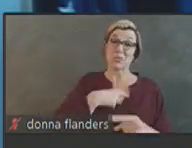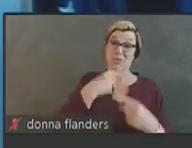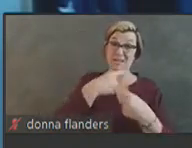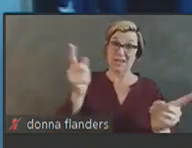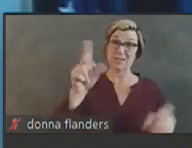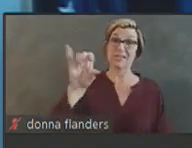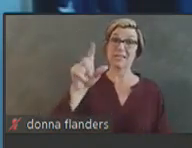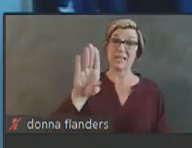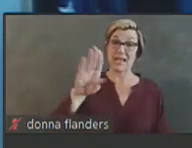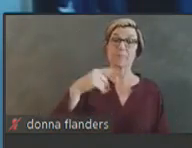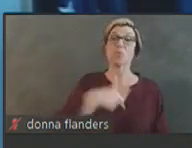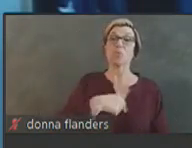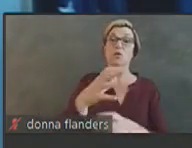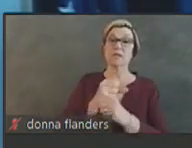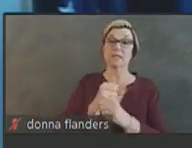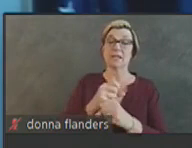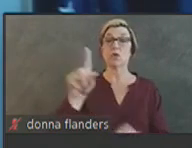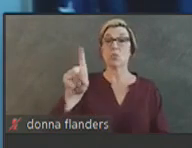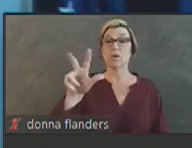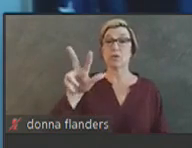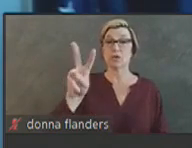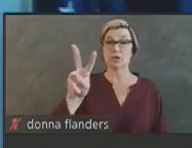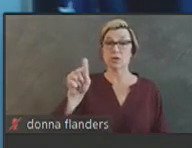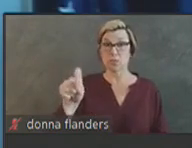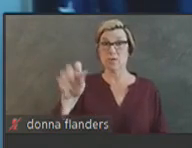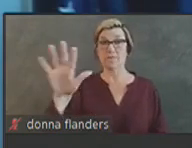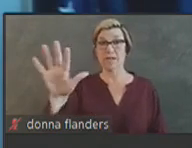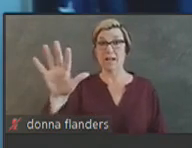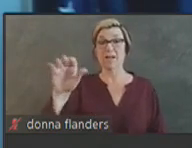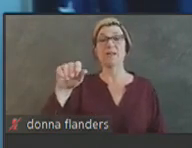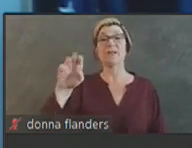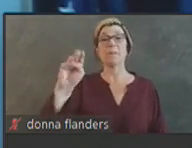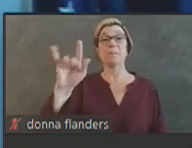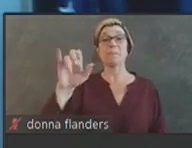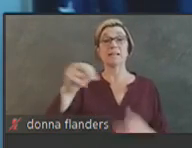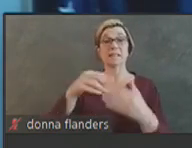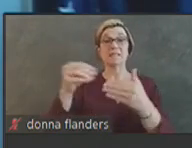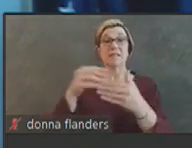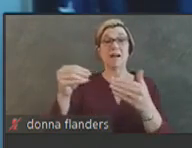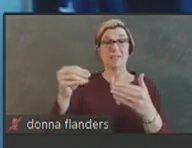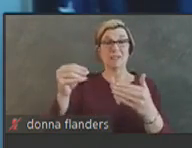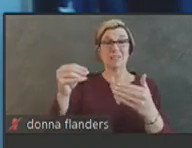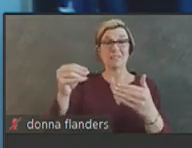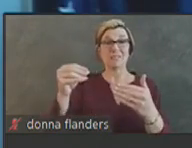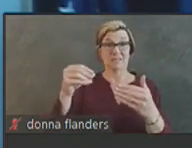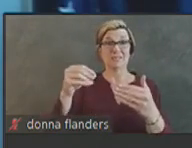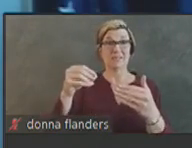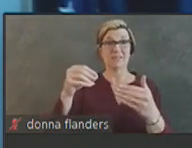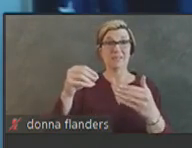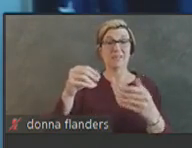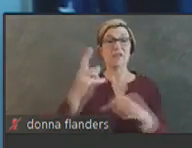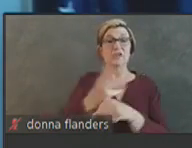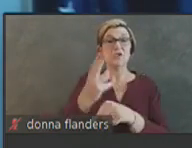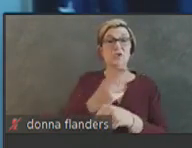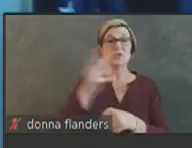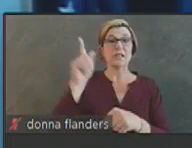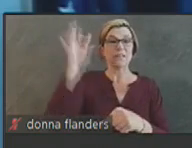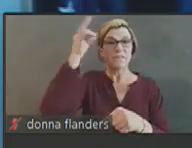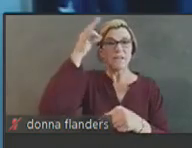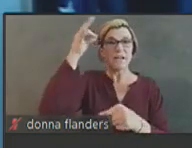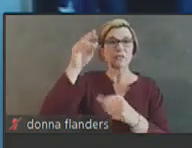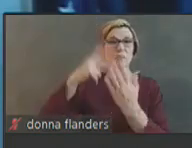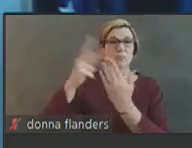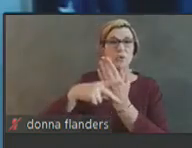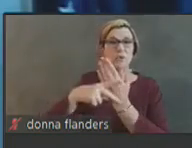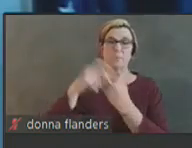$132.5 million in federal stimulus dollars. It was through the formula. Although the money has not